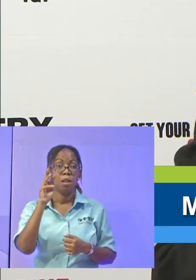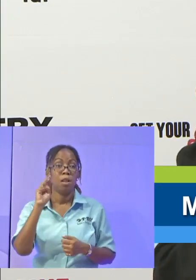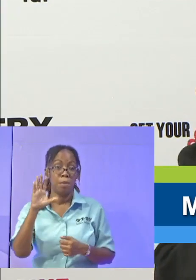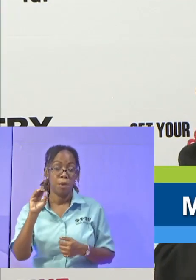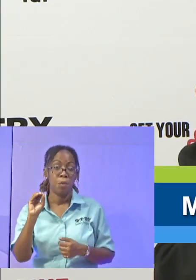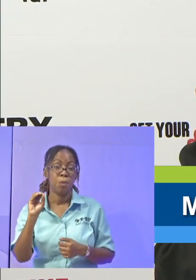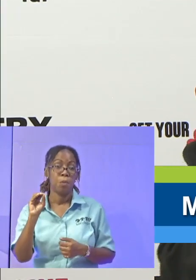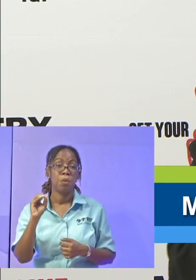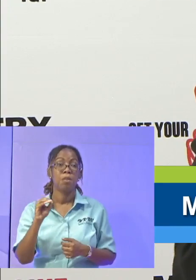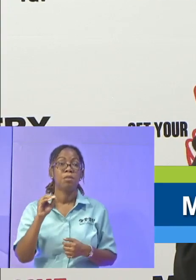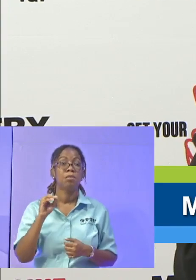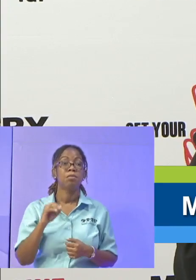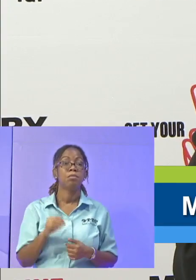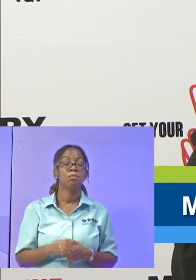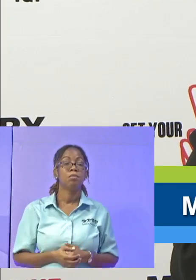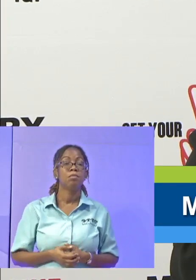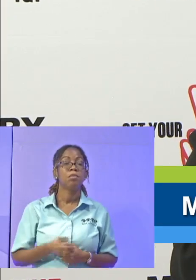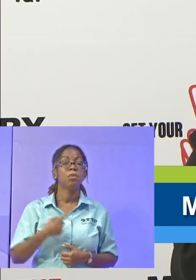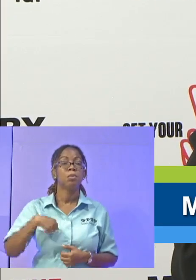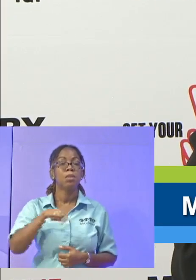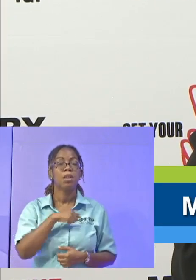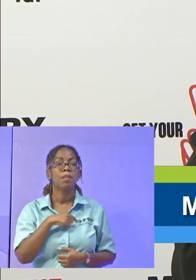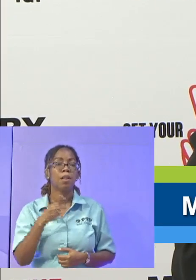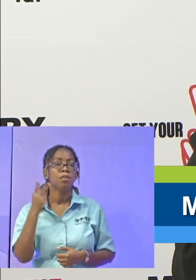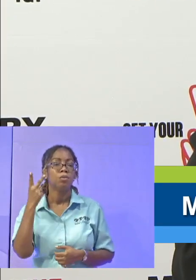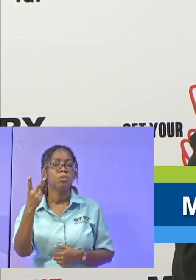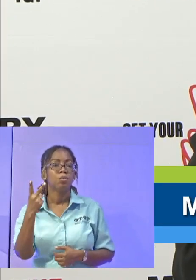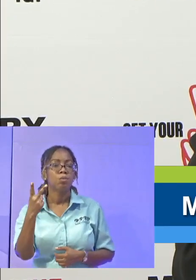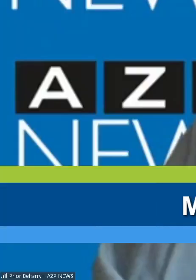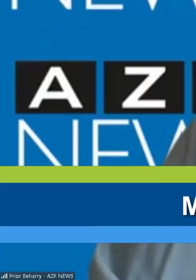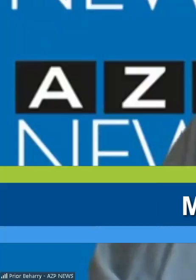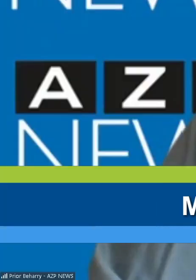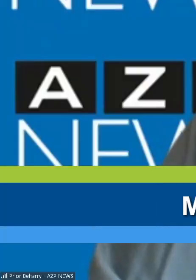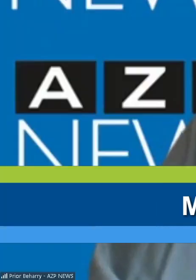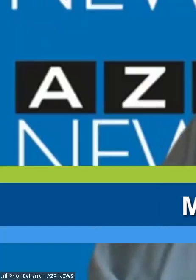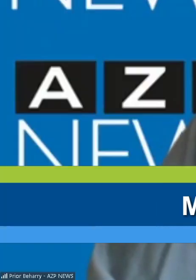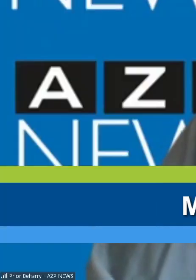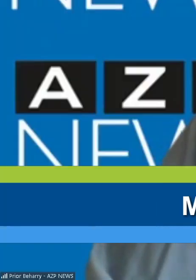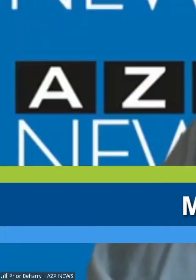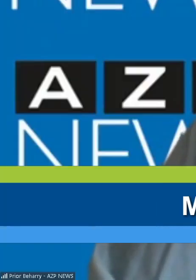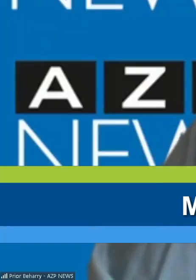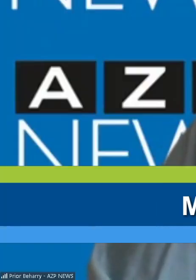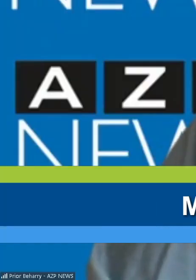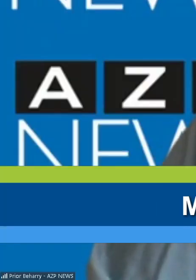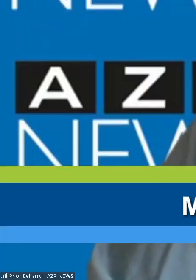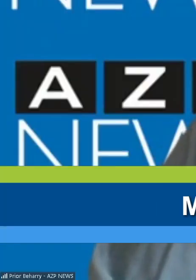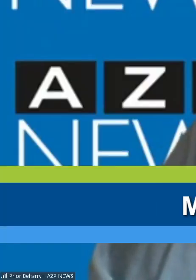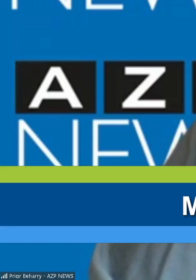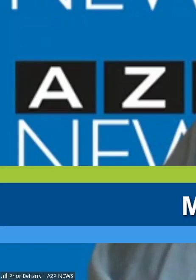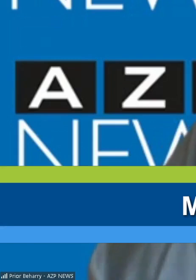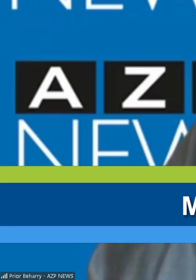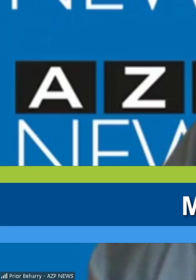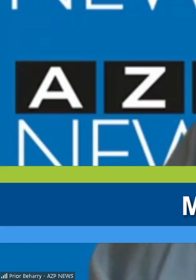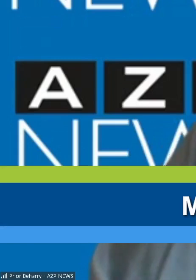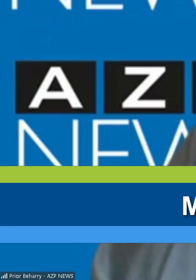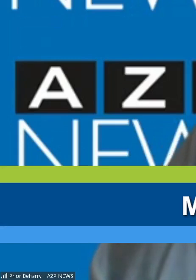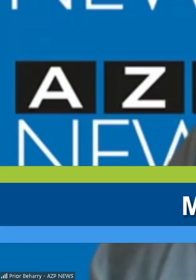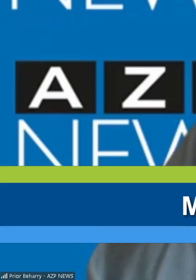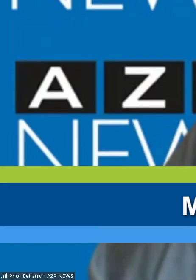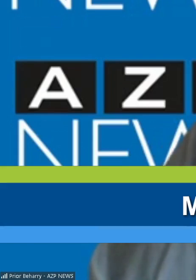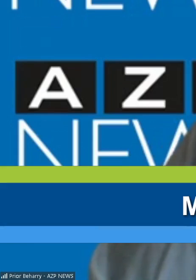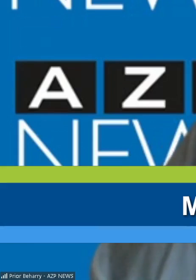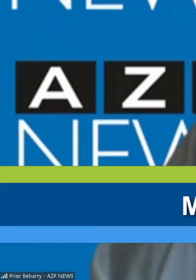AZP News, we have had two cases of people who have gone to Canada. They have tested positive